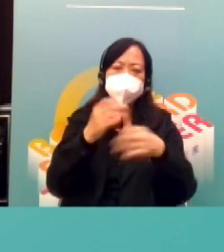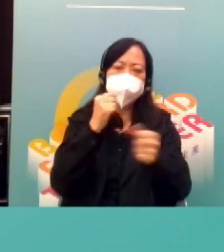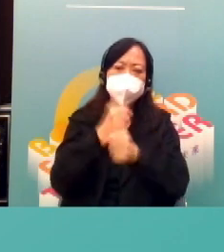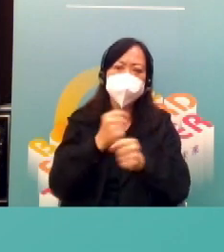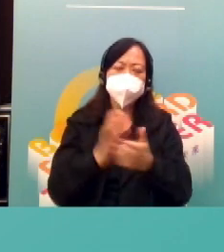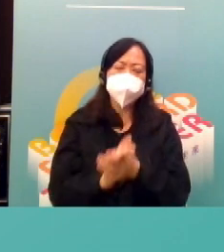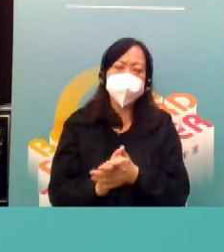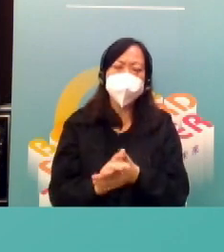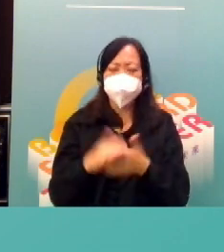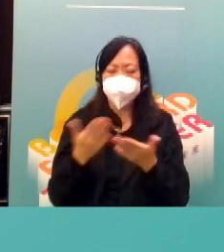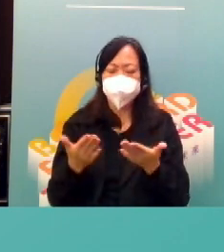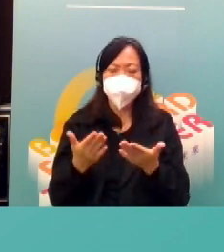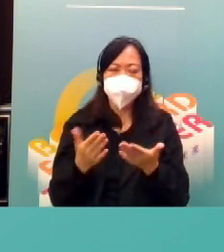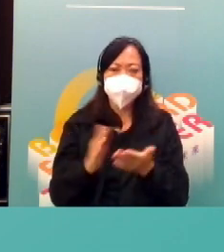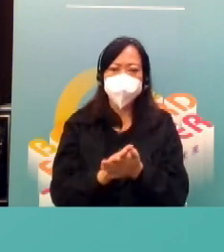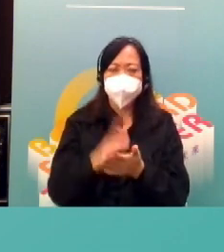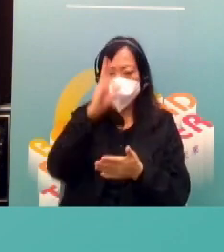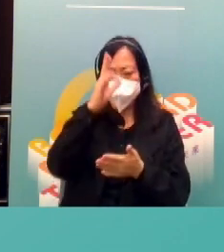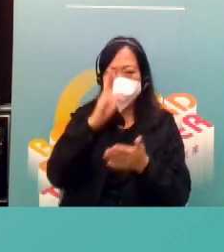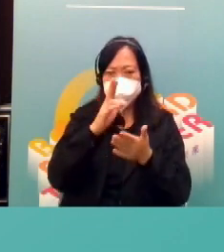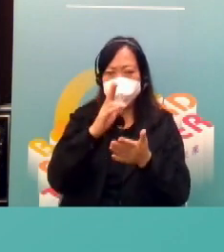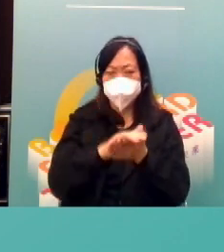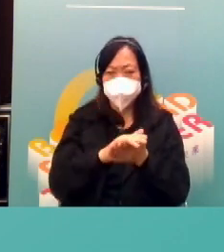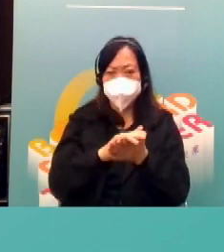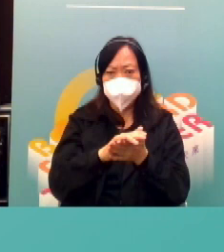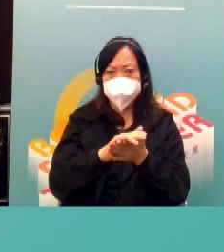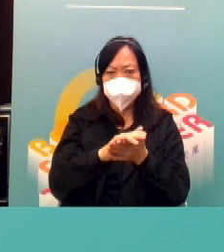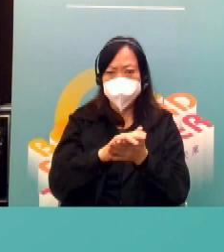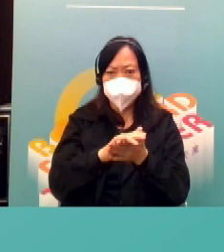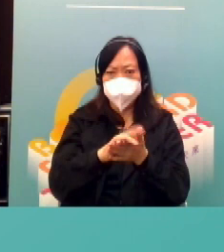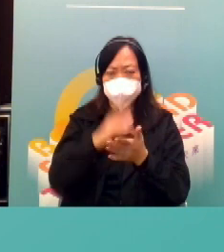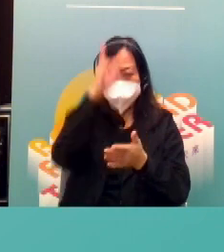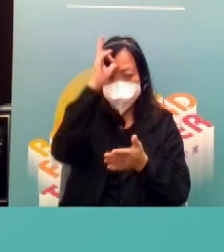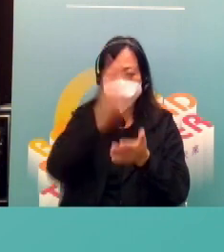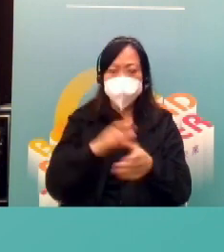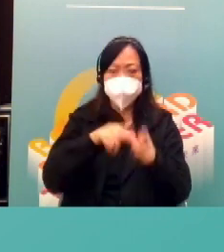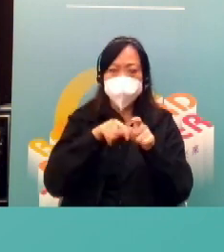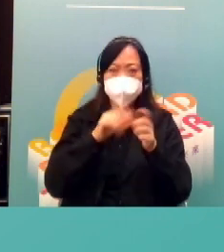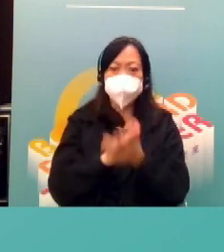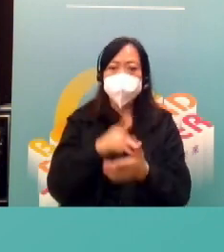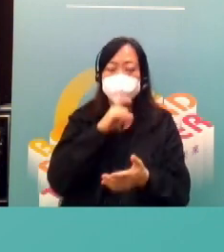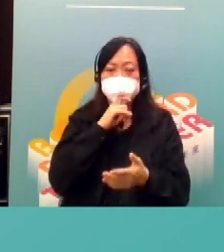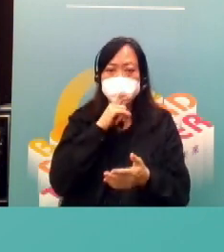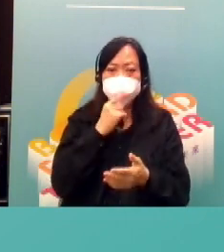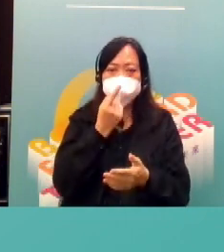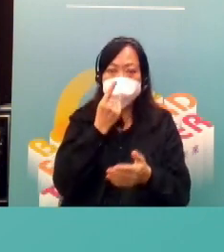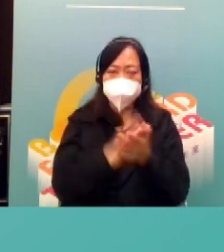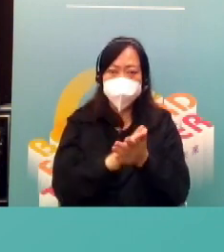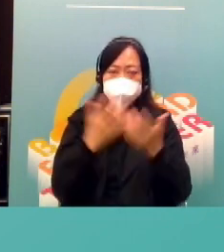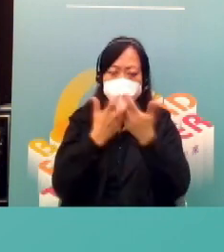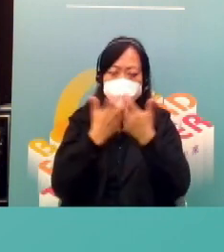then looking at a more modest return, so probably, mid-single digit net IRR returns for our investors.